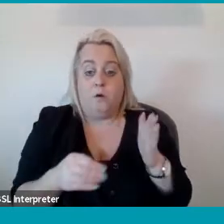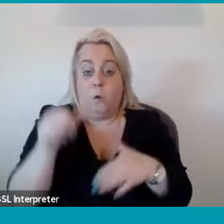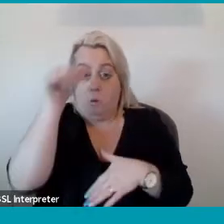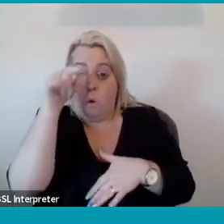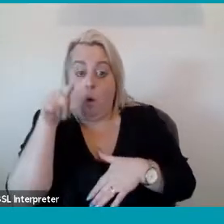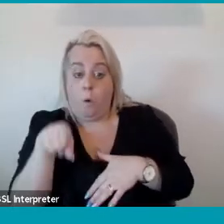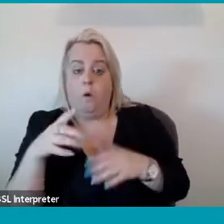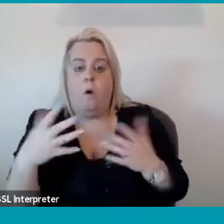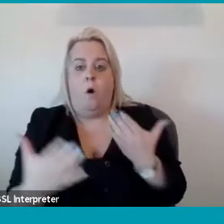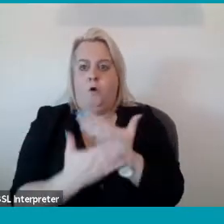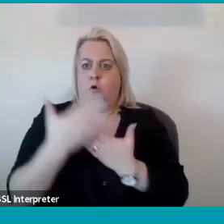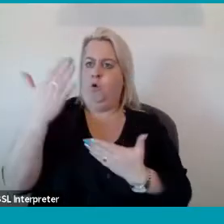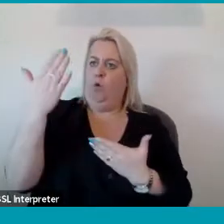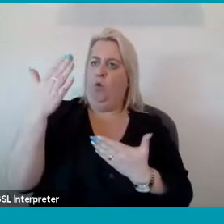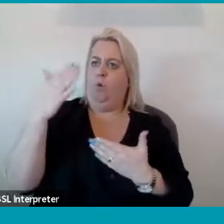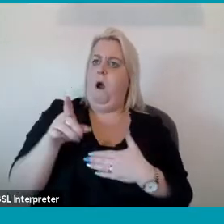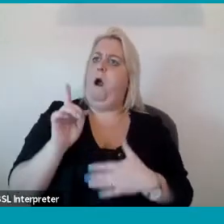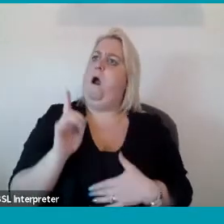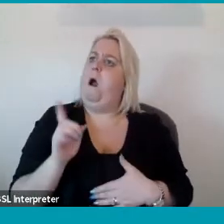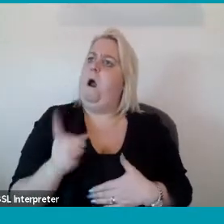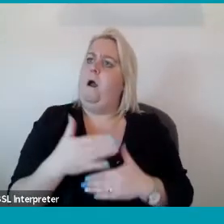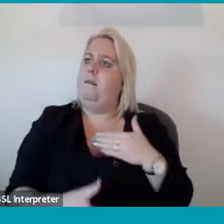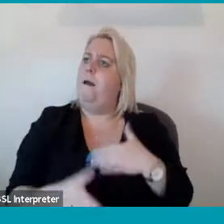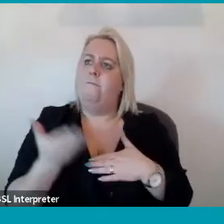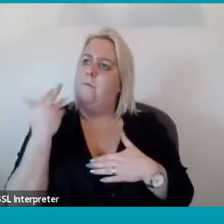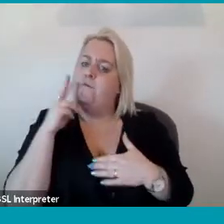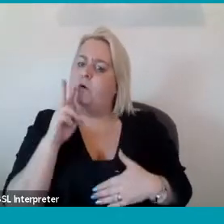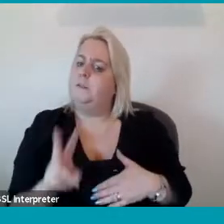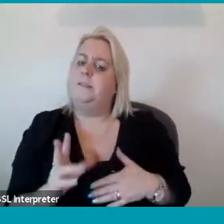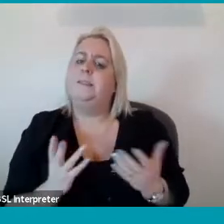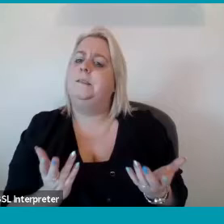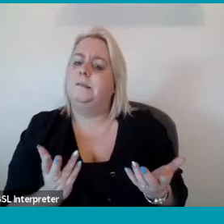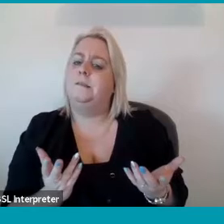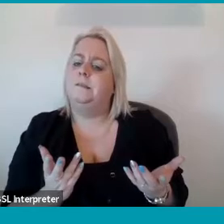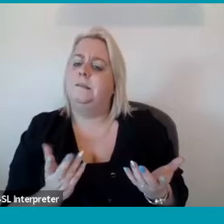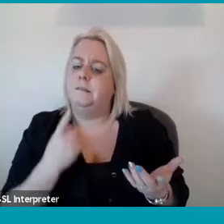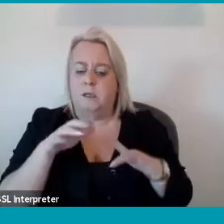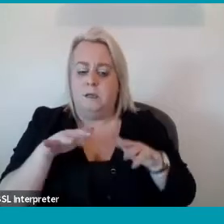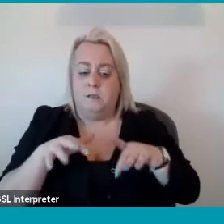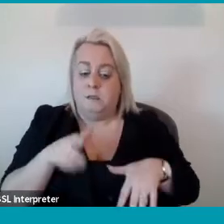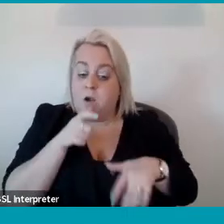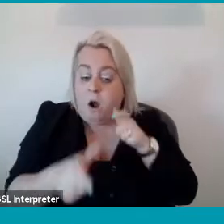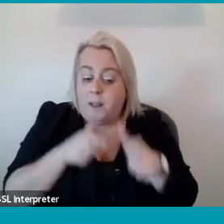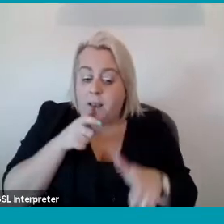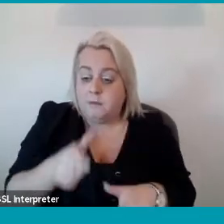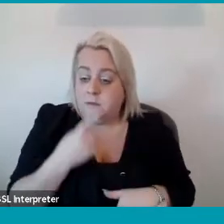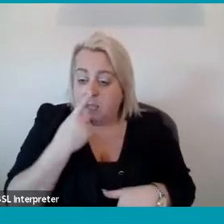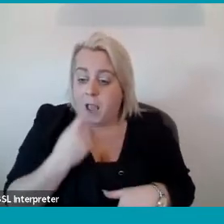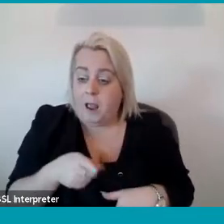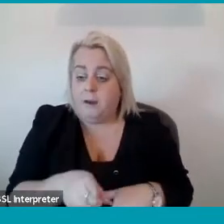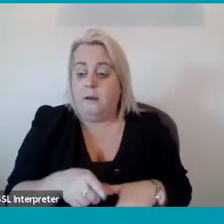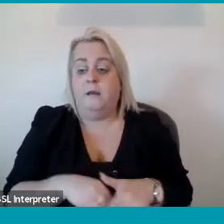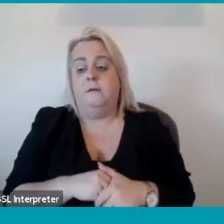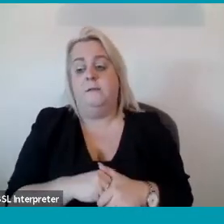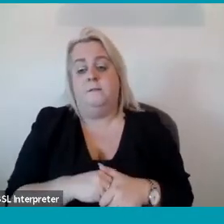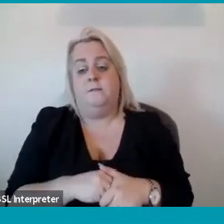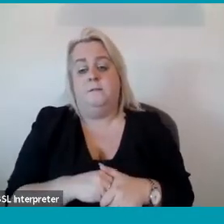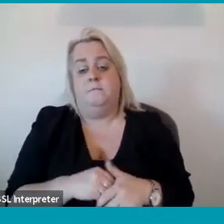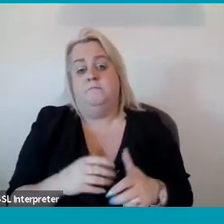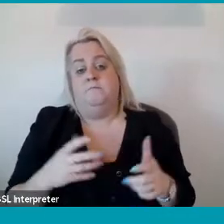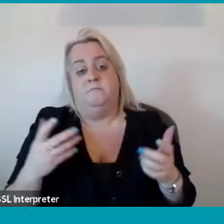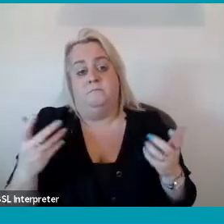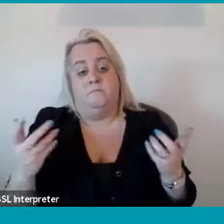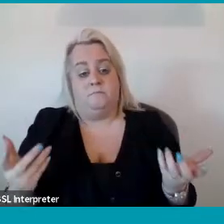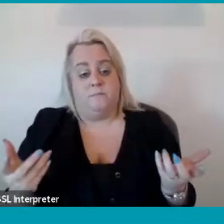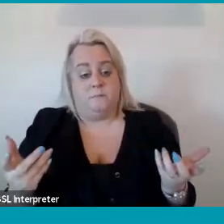a new concept for you? And if so, what does it bring you? Were there any things here that might inform what you do or